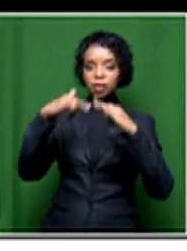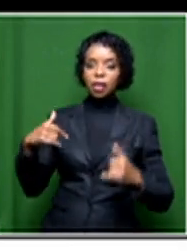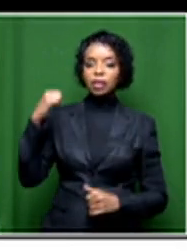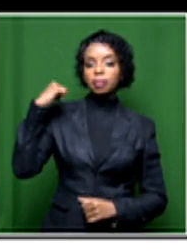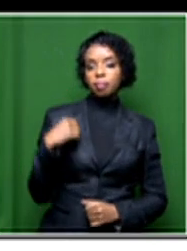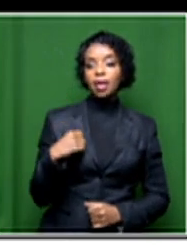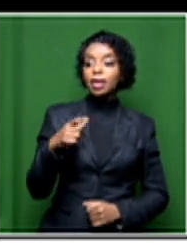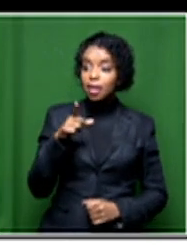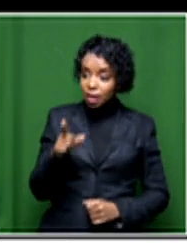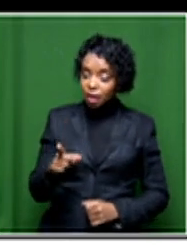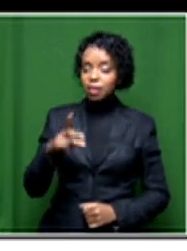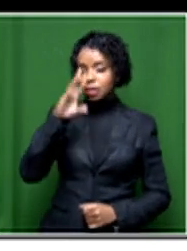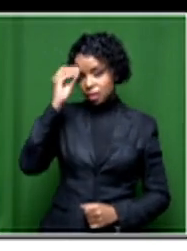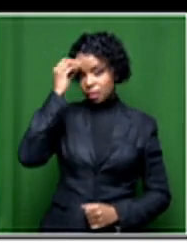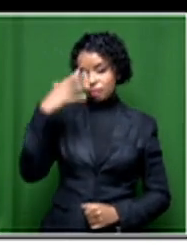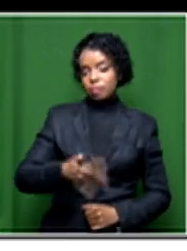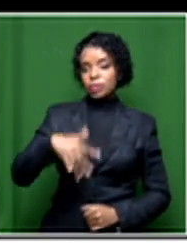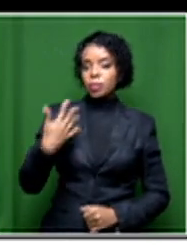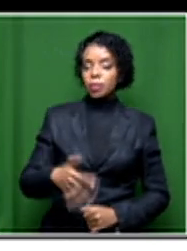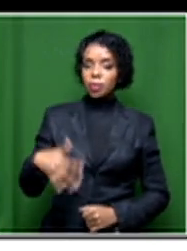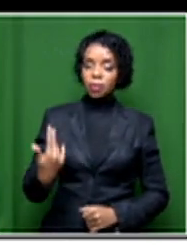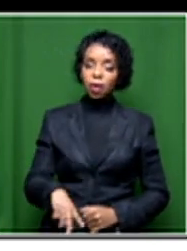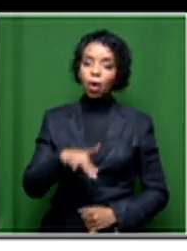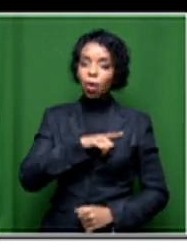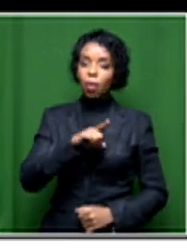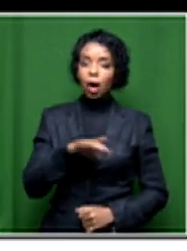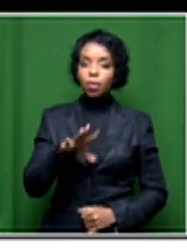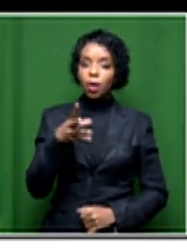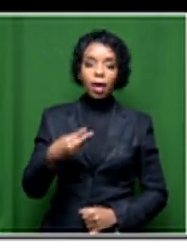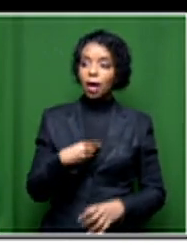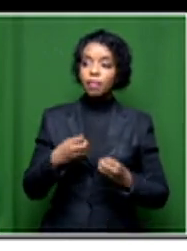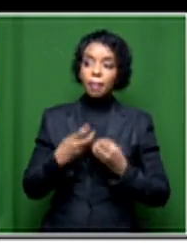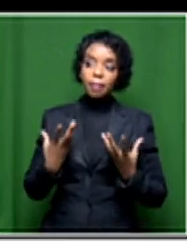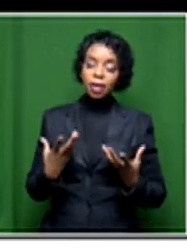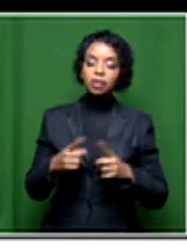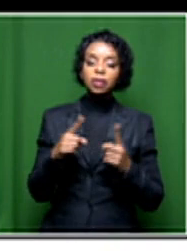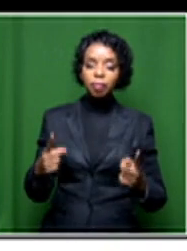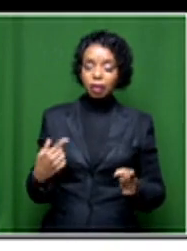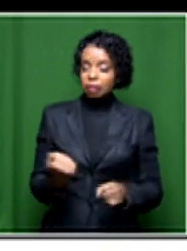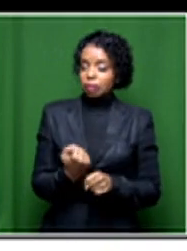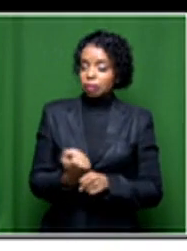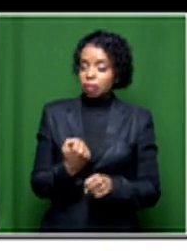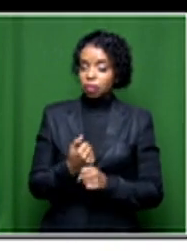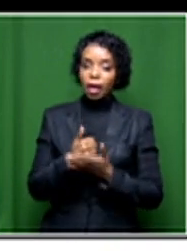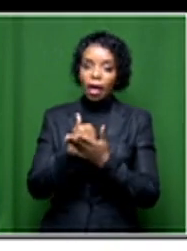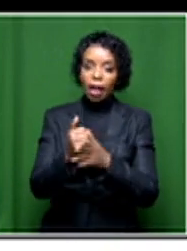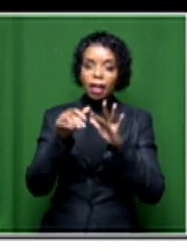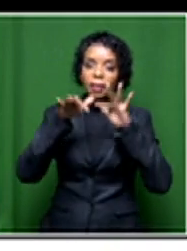just fantastic, because when you don't have much, it's always very hard to help people. but we are now able